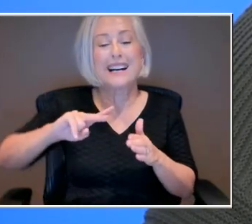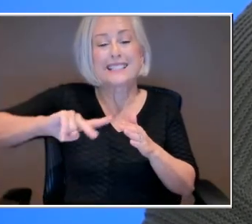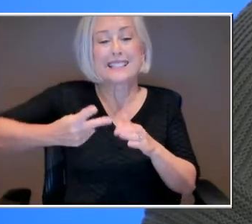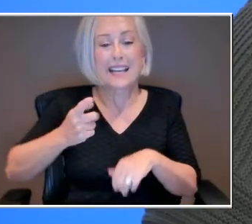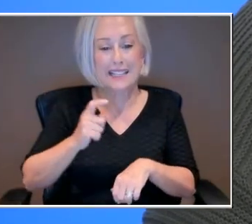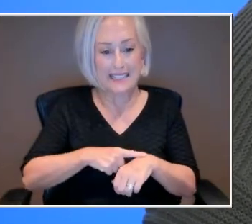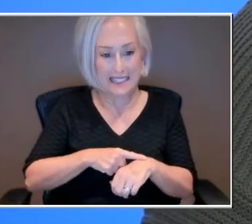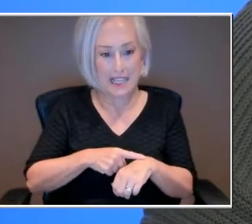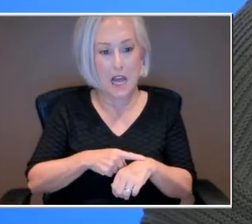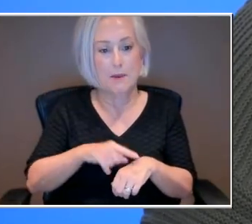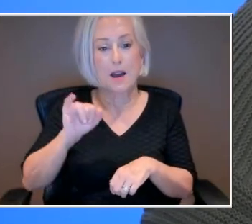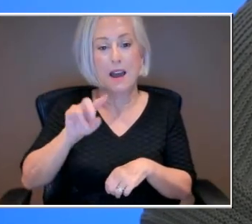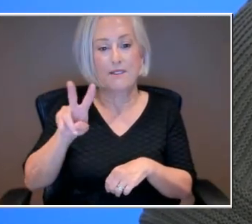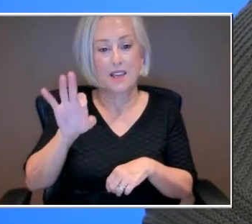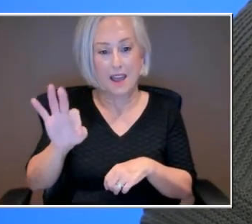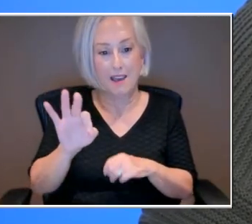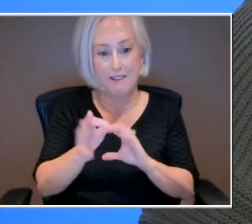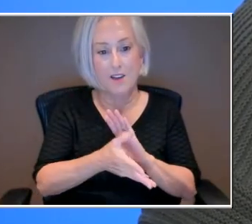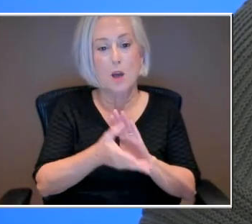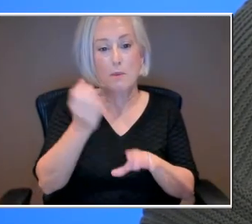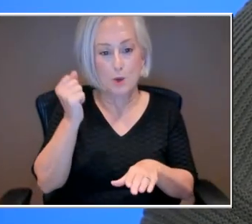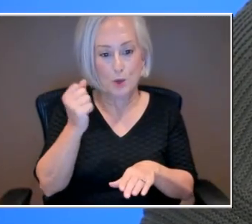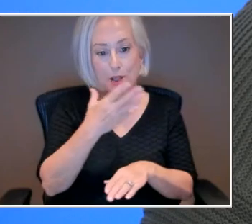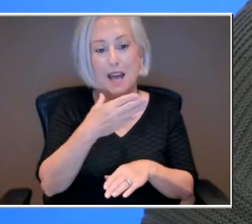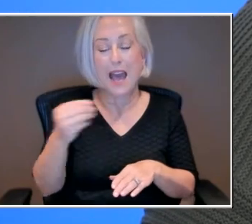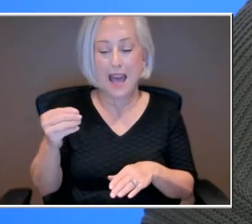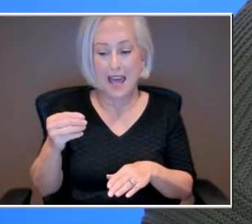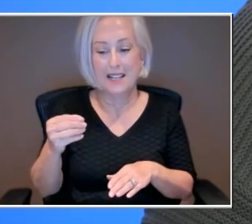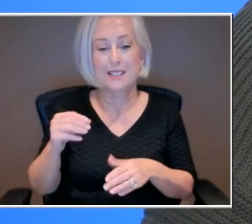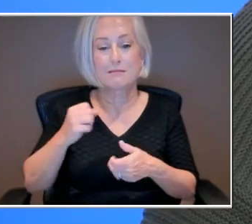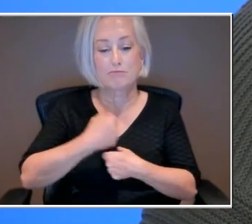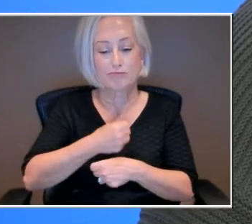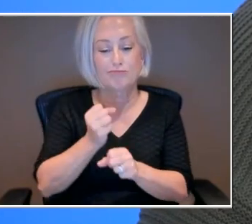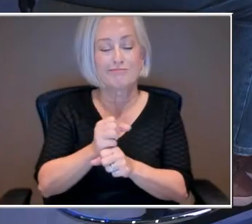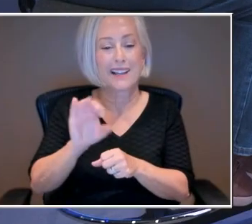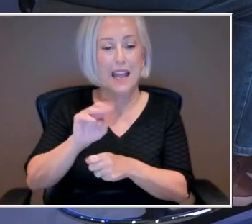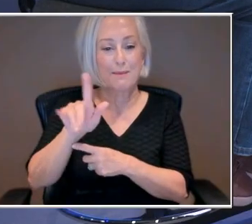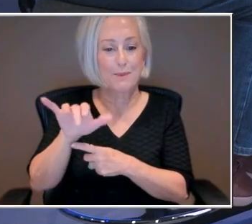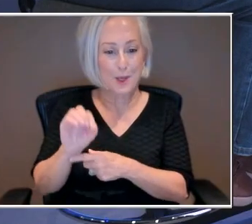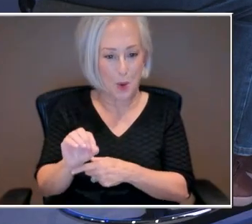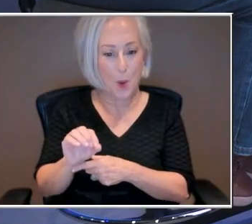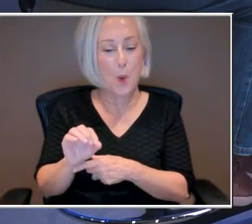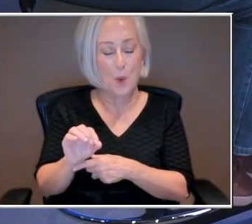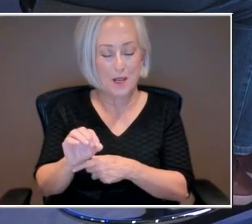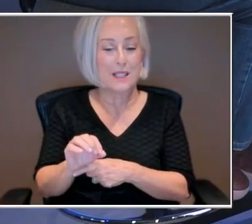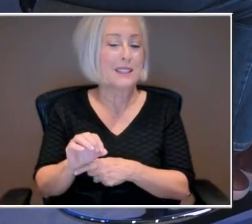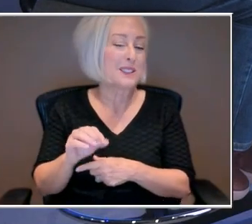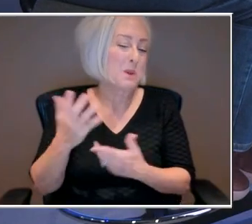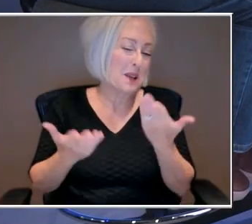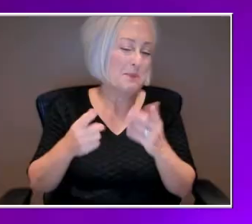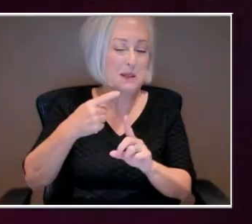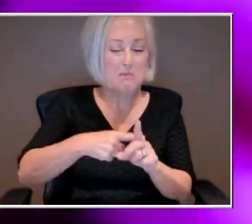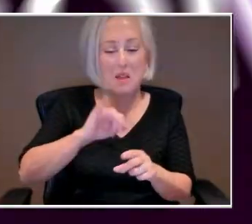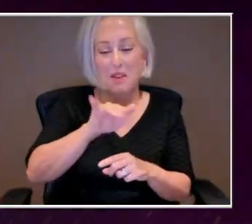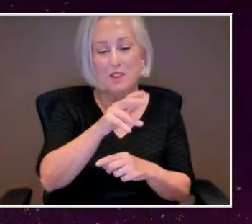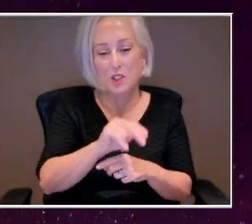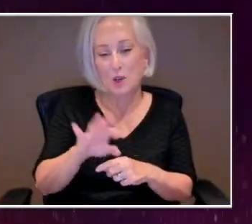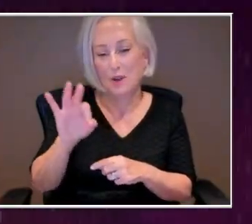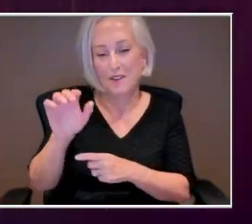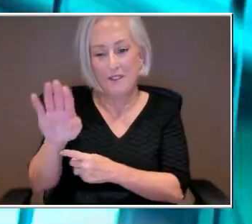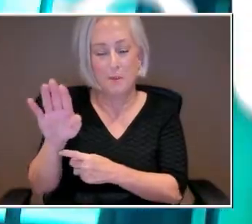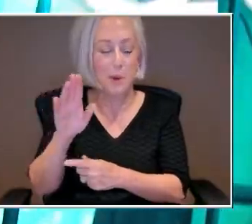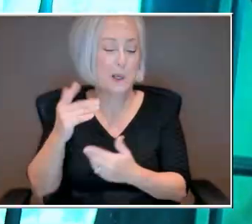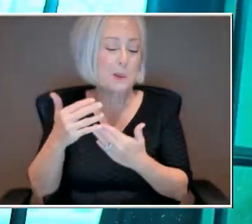creation in December or January, one of the two. So coming up. Well, I want to get to some questions from our viewers this morning. And